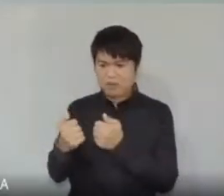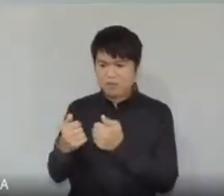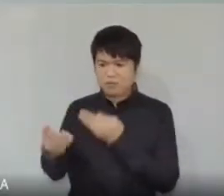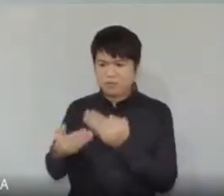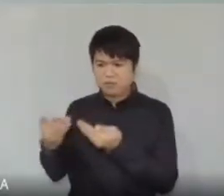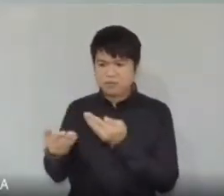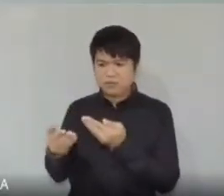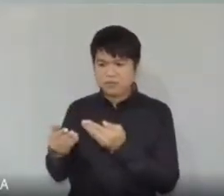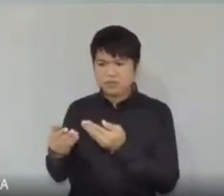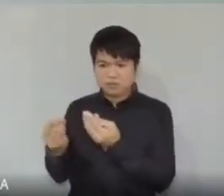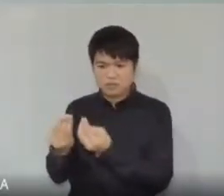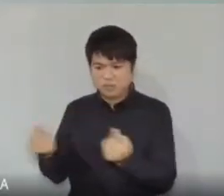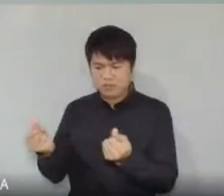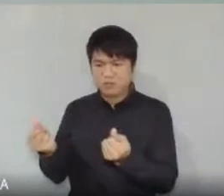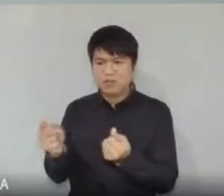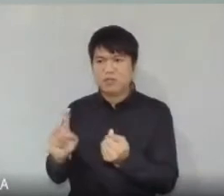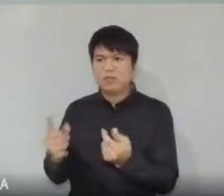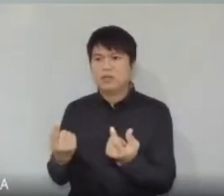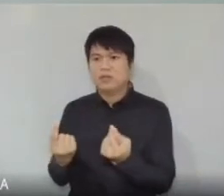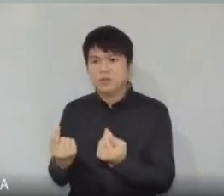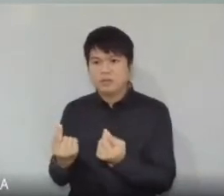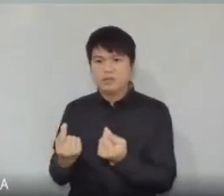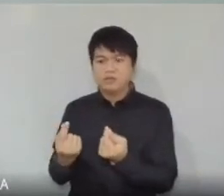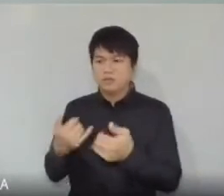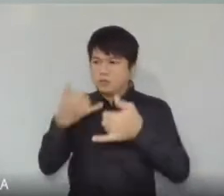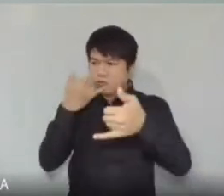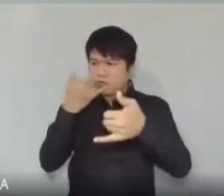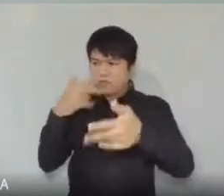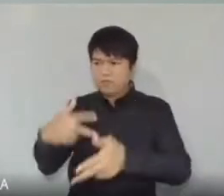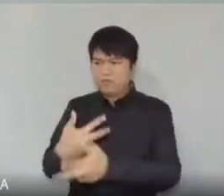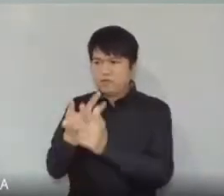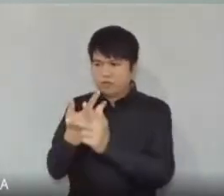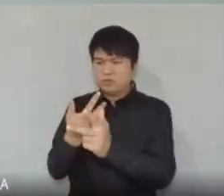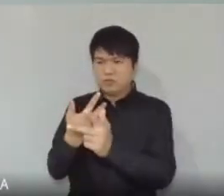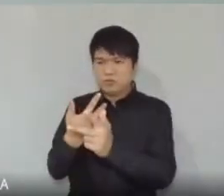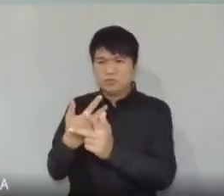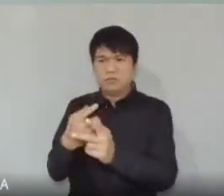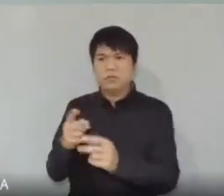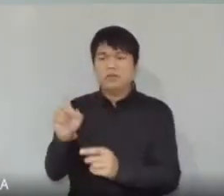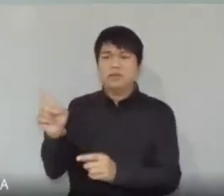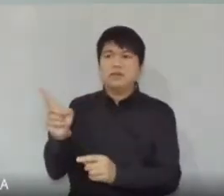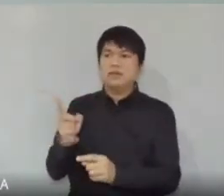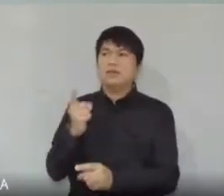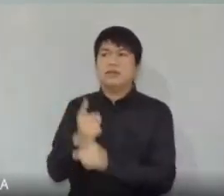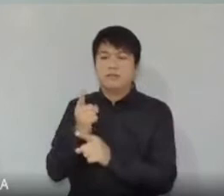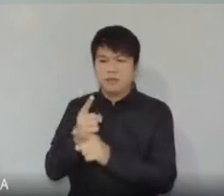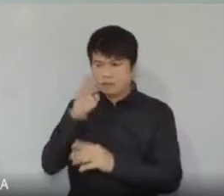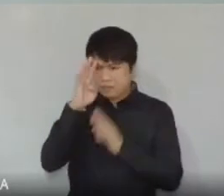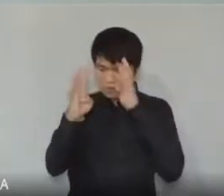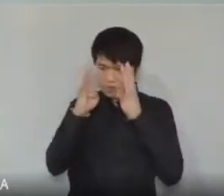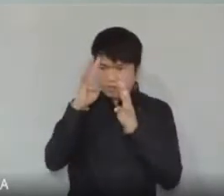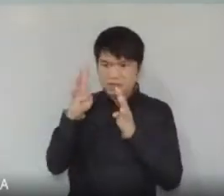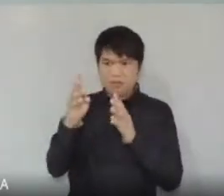years ago, no? And I think that this should be further developed, and I think now after a decade, no?